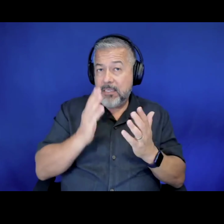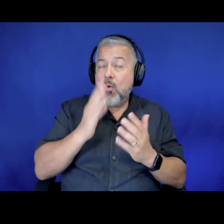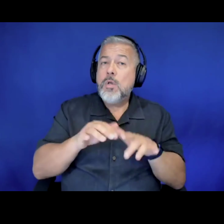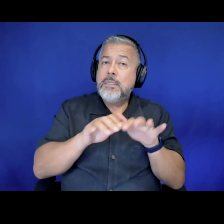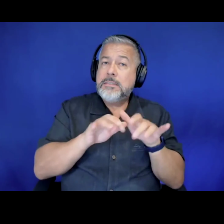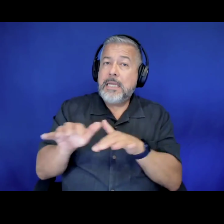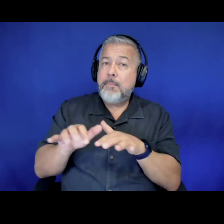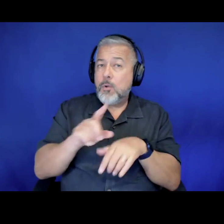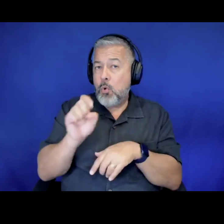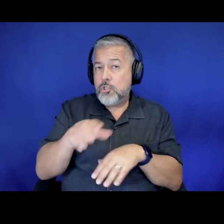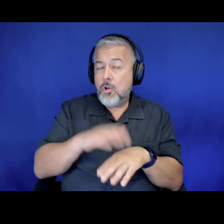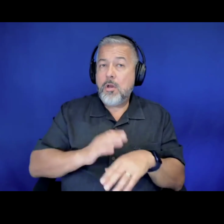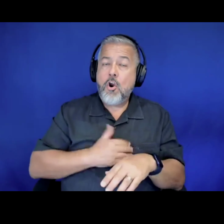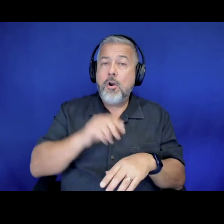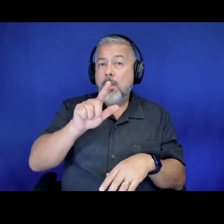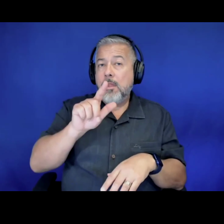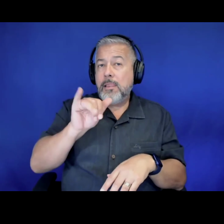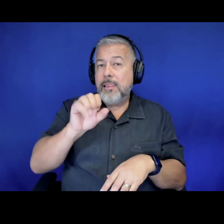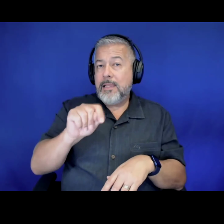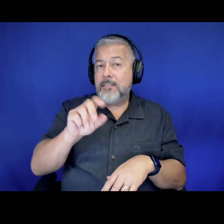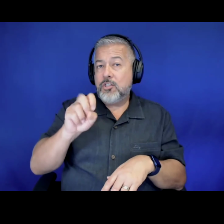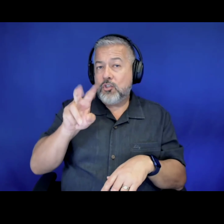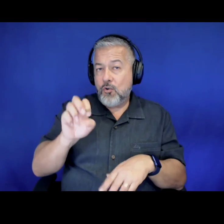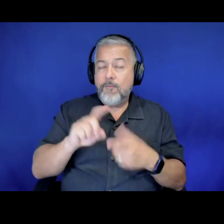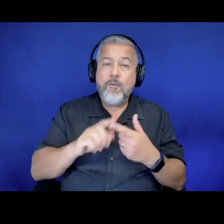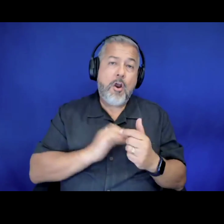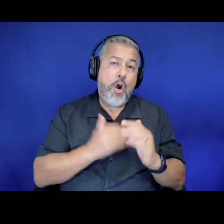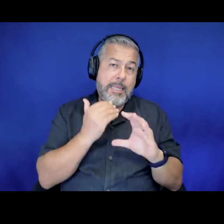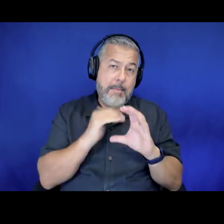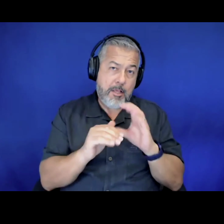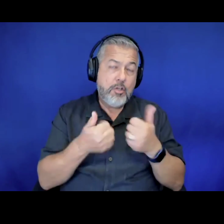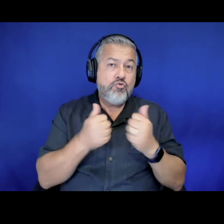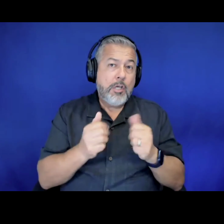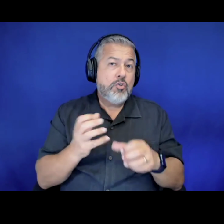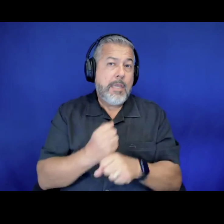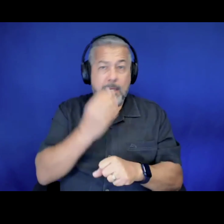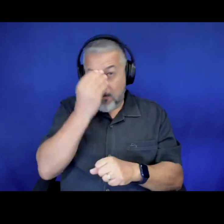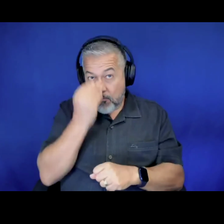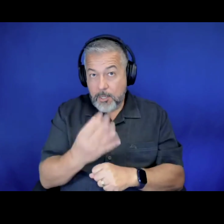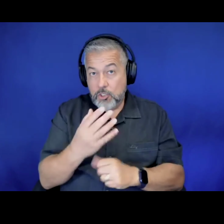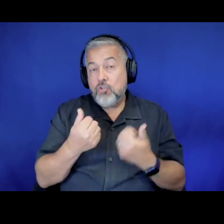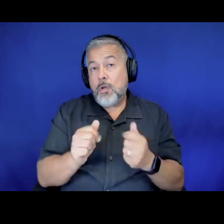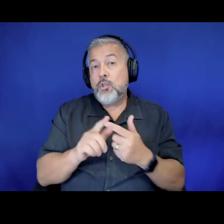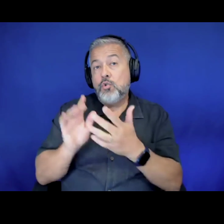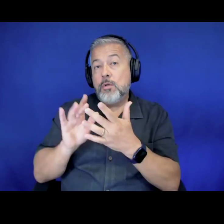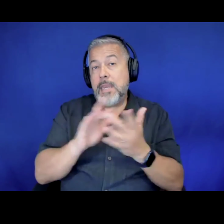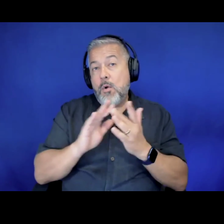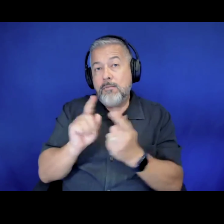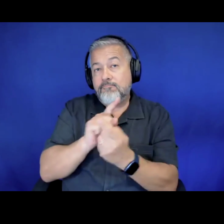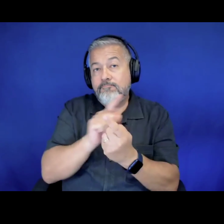on our listservs or our email, trying to get information and trying to network.